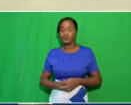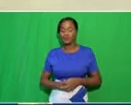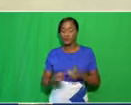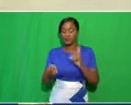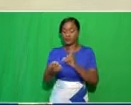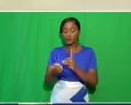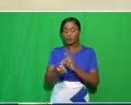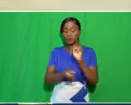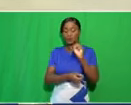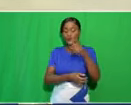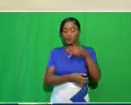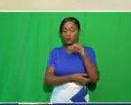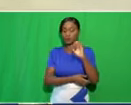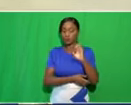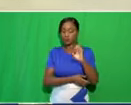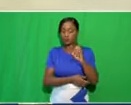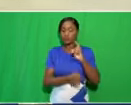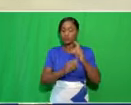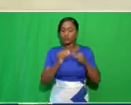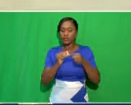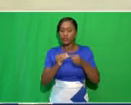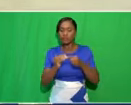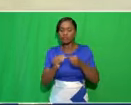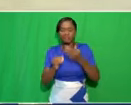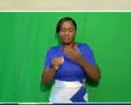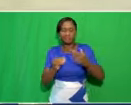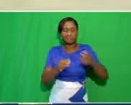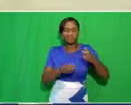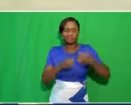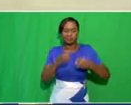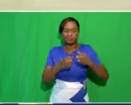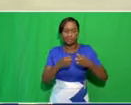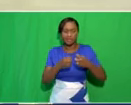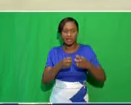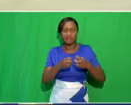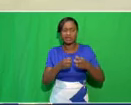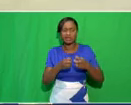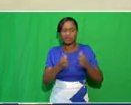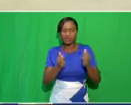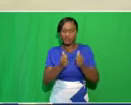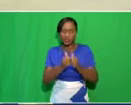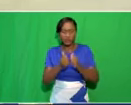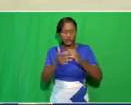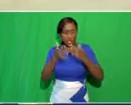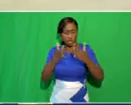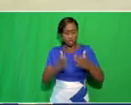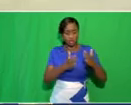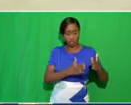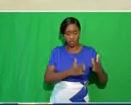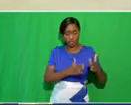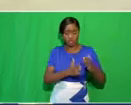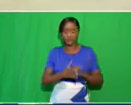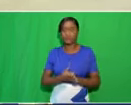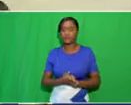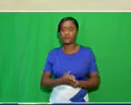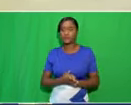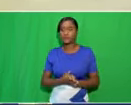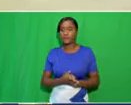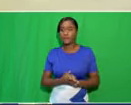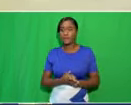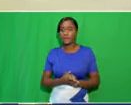about the kinds of disparities that exist among and within our education system, among our students and within the education system.